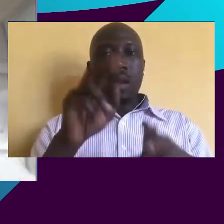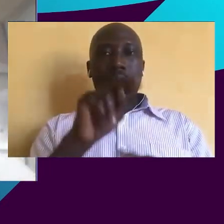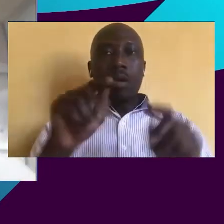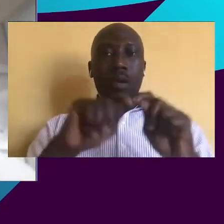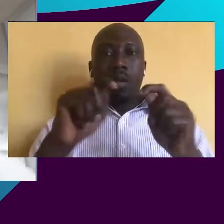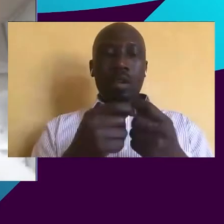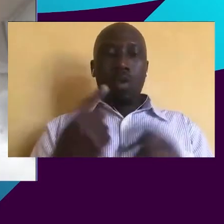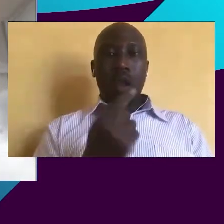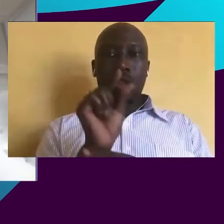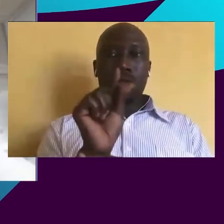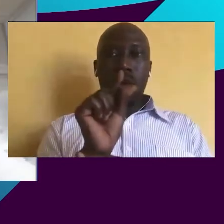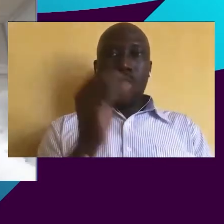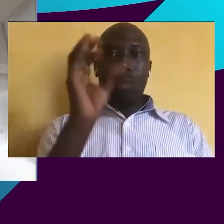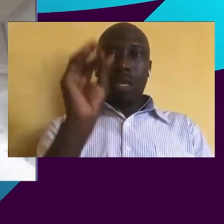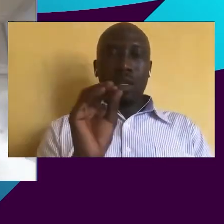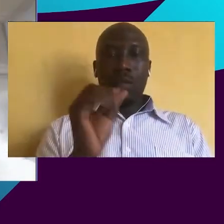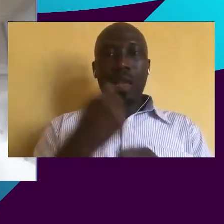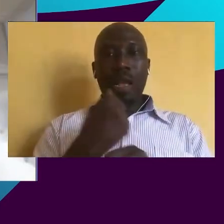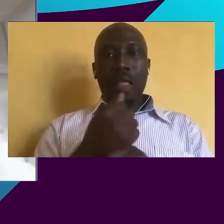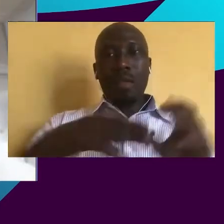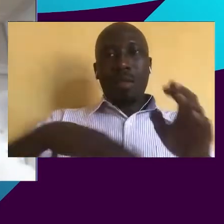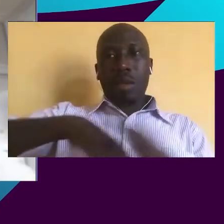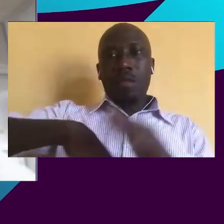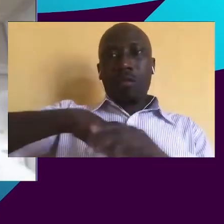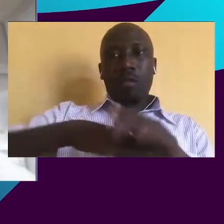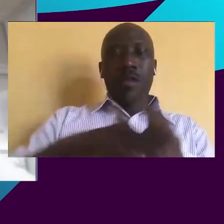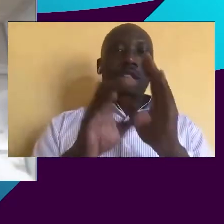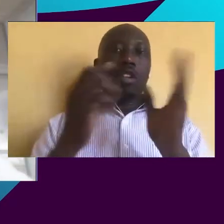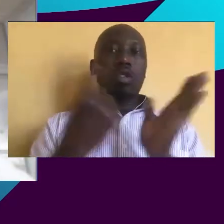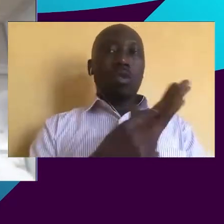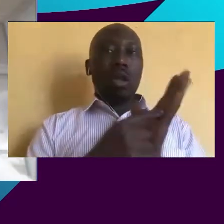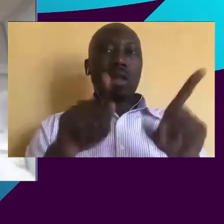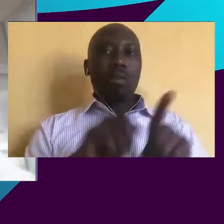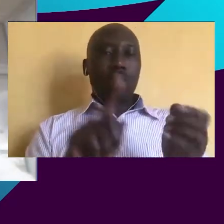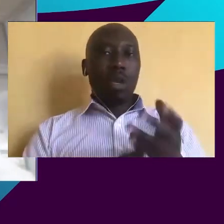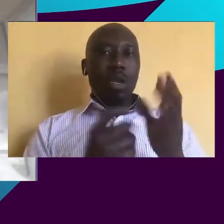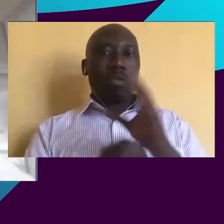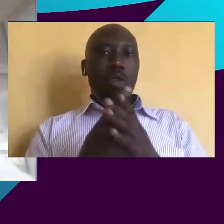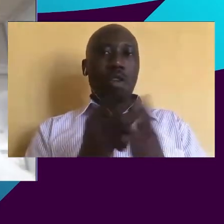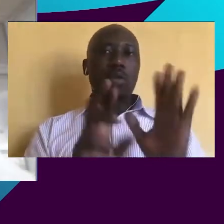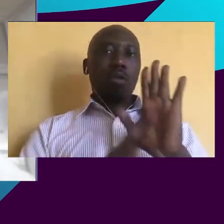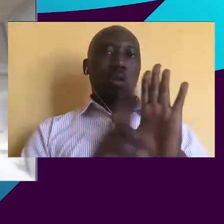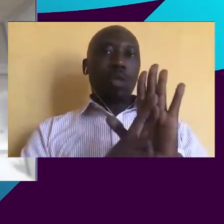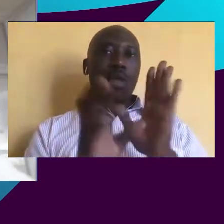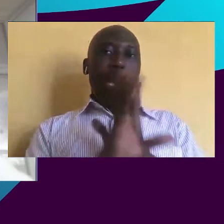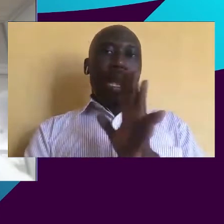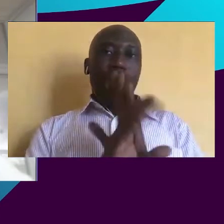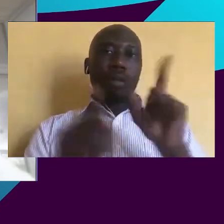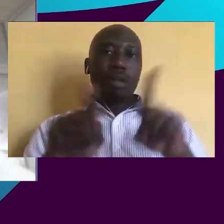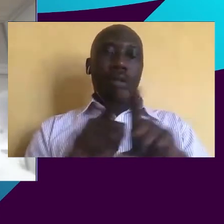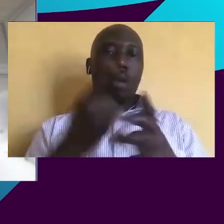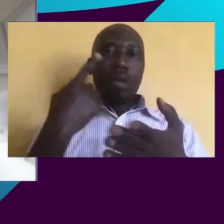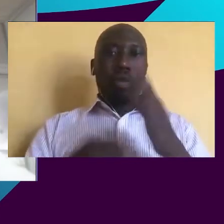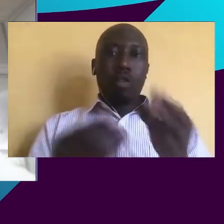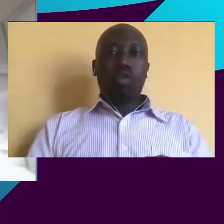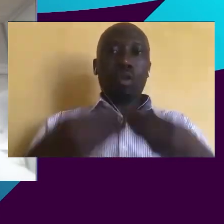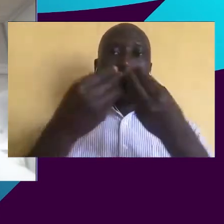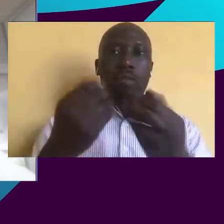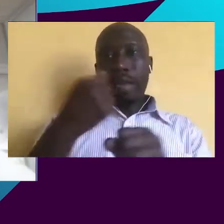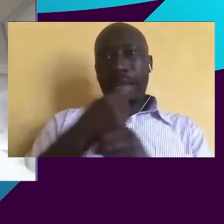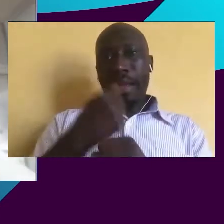play football in this country will get an opportunity to represent the country. But what is it that will give them